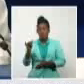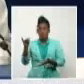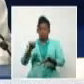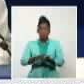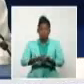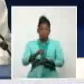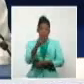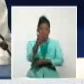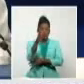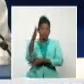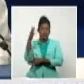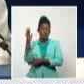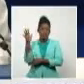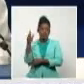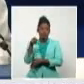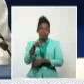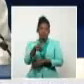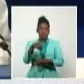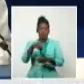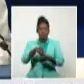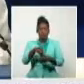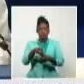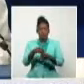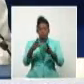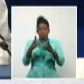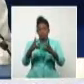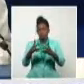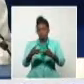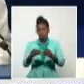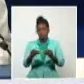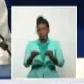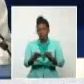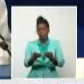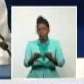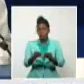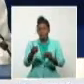United States. Thus, in Cuba, there are